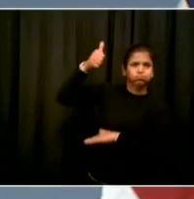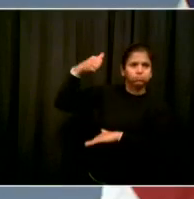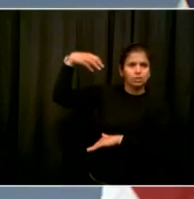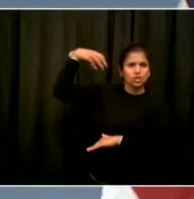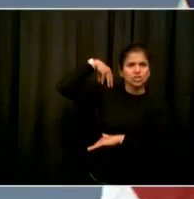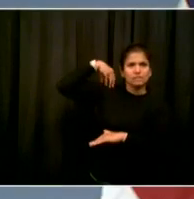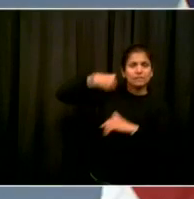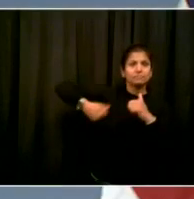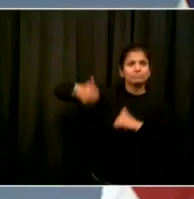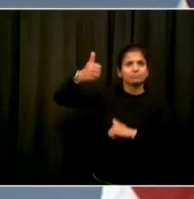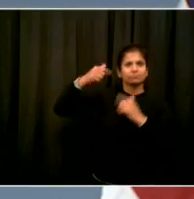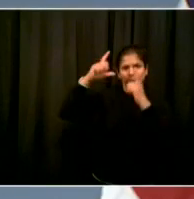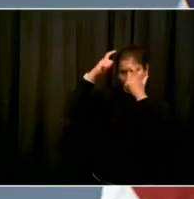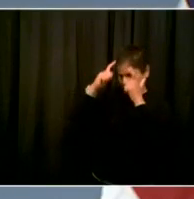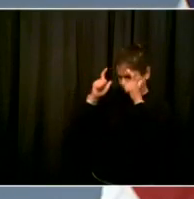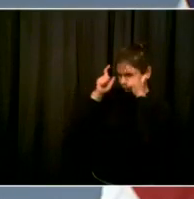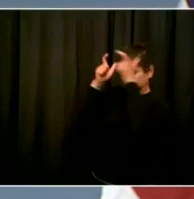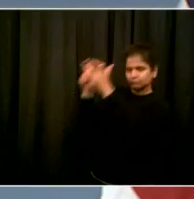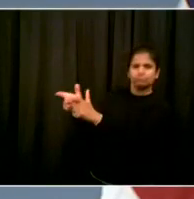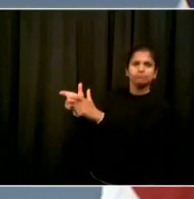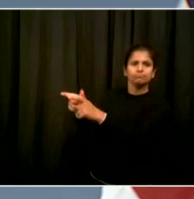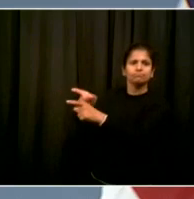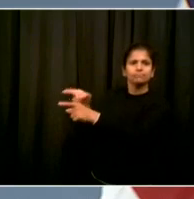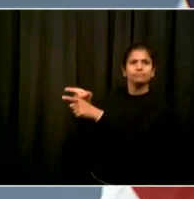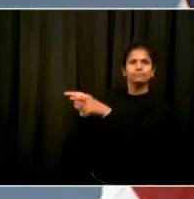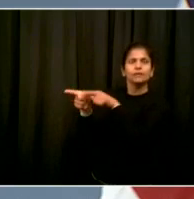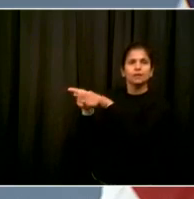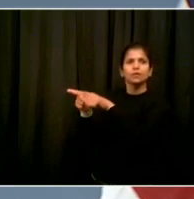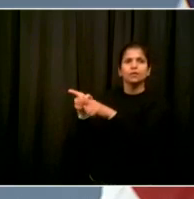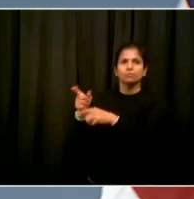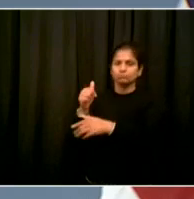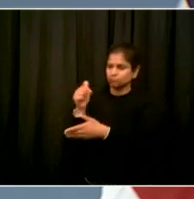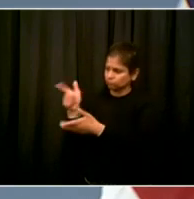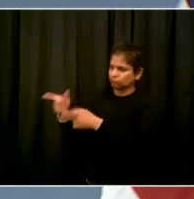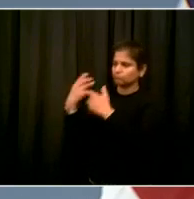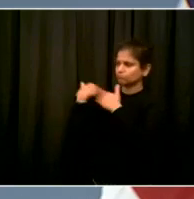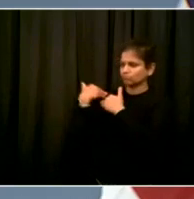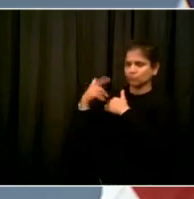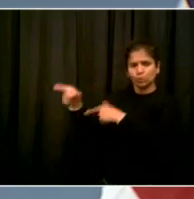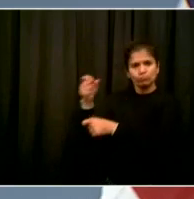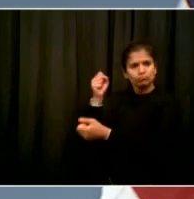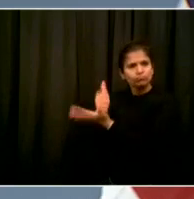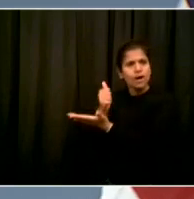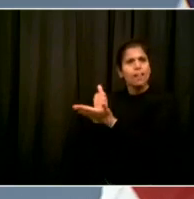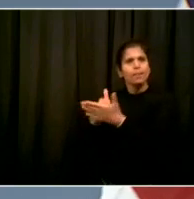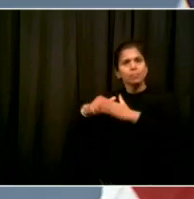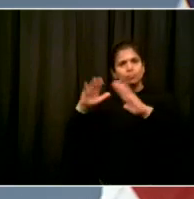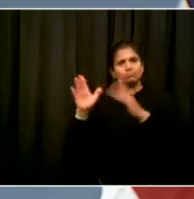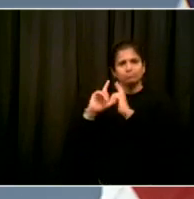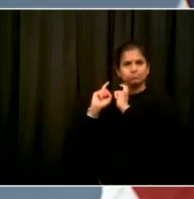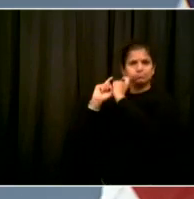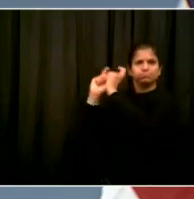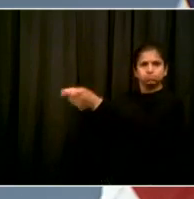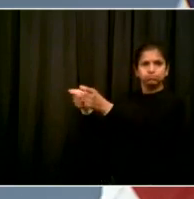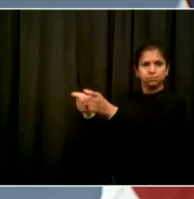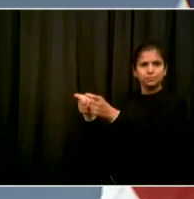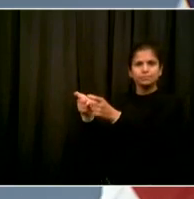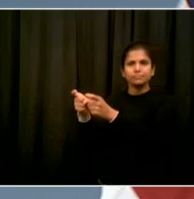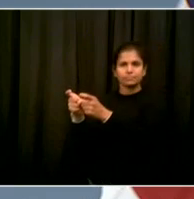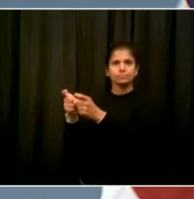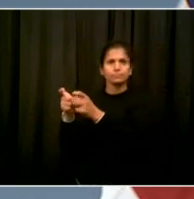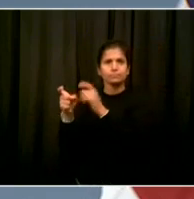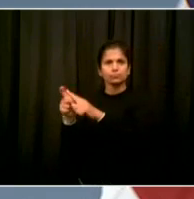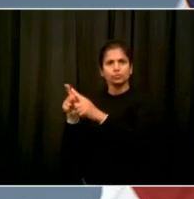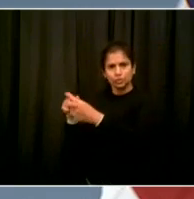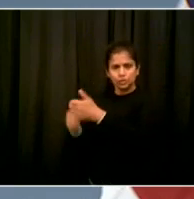level, to tell you now that Juanita will be the next and first woman chief of patrol for the New York City Police